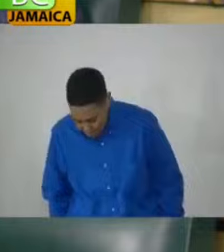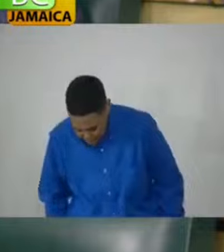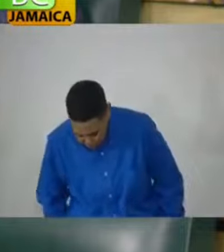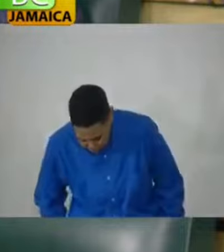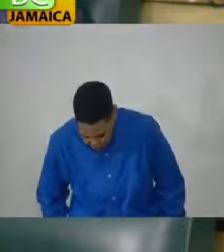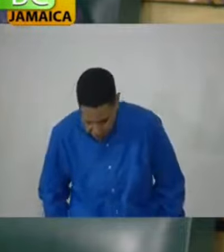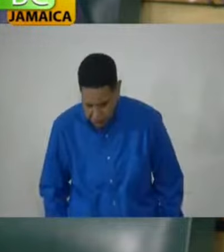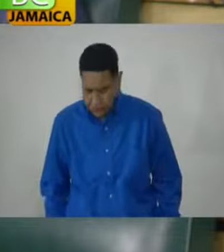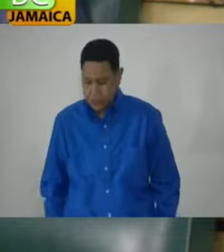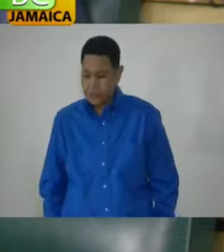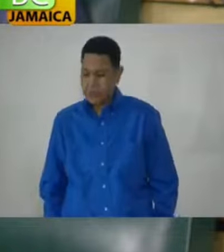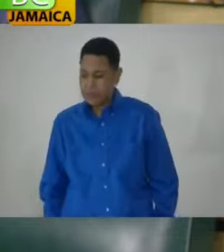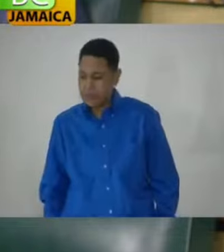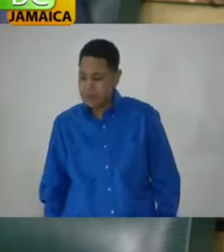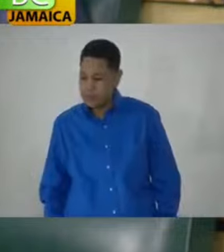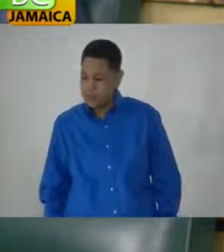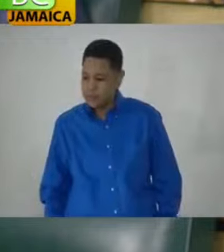Madam Speaker,